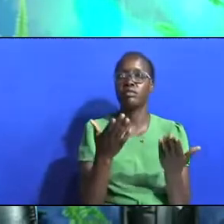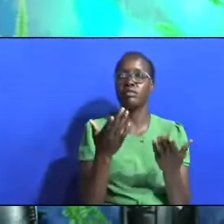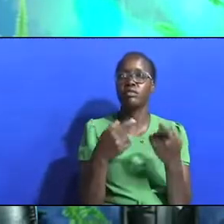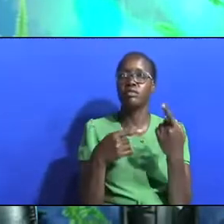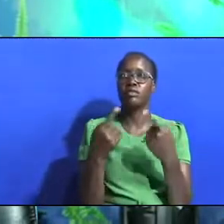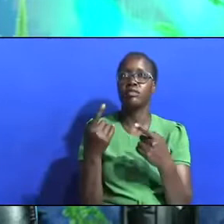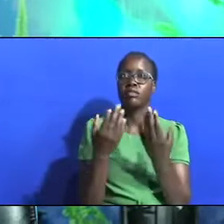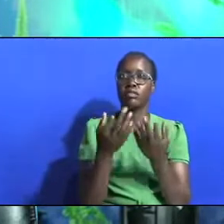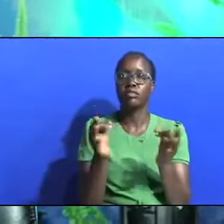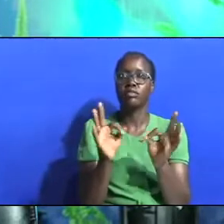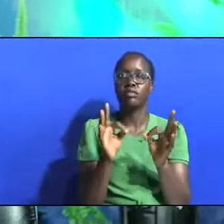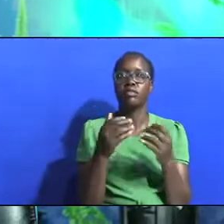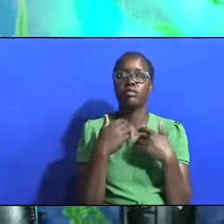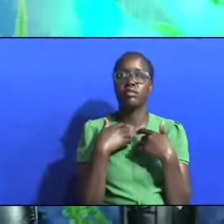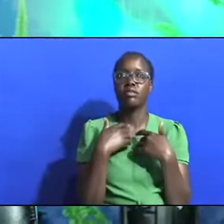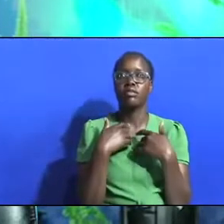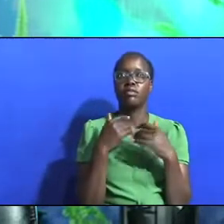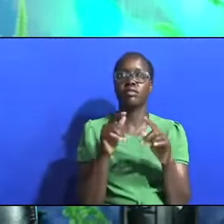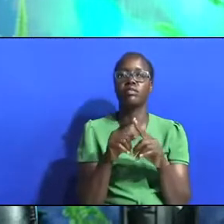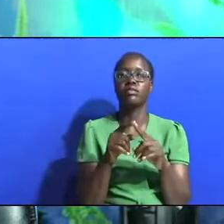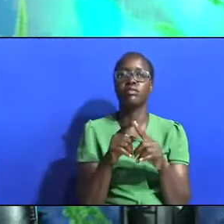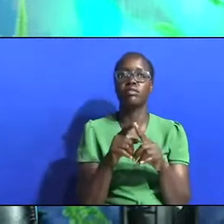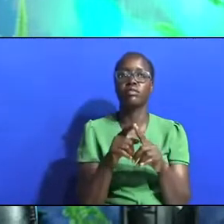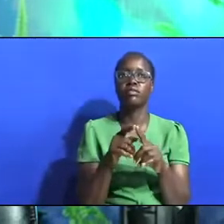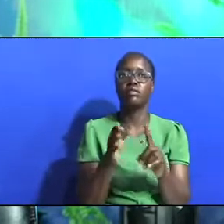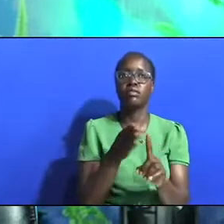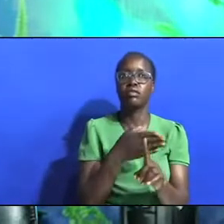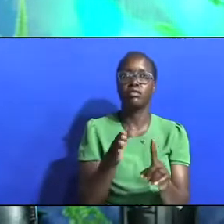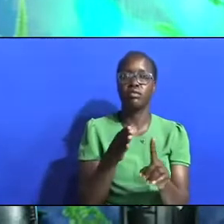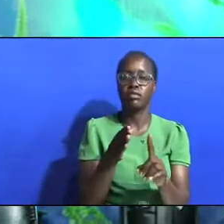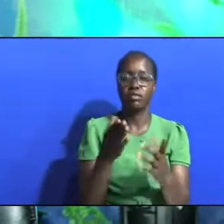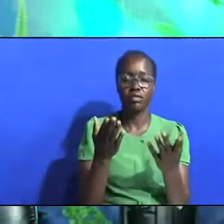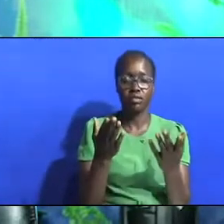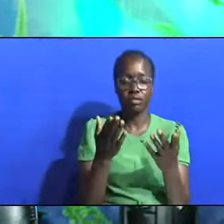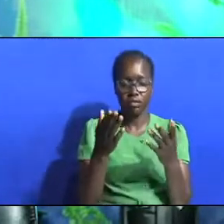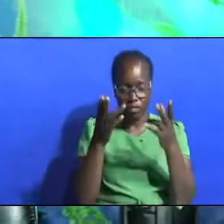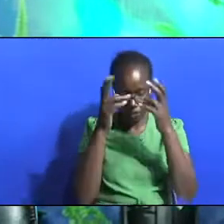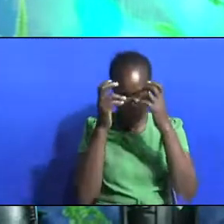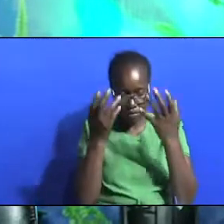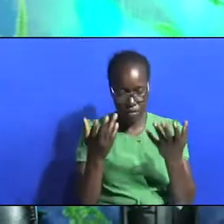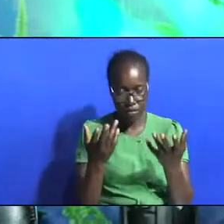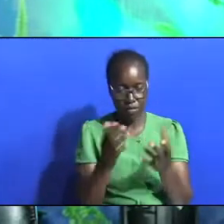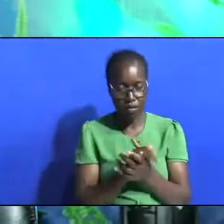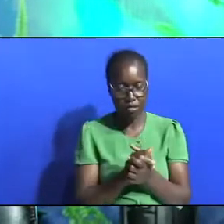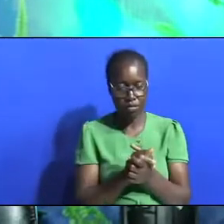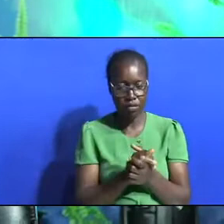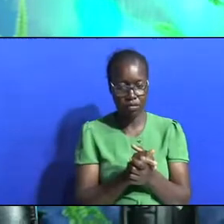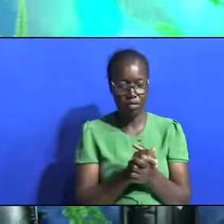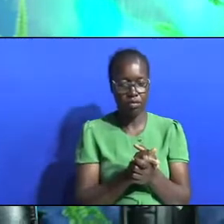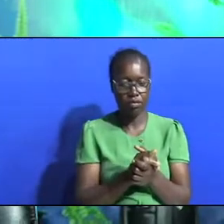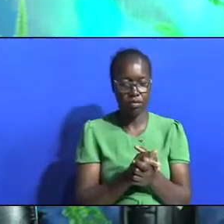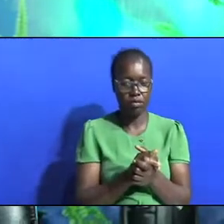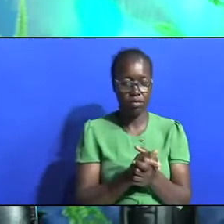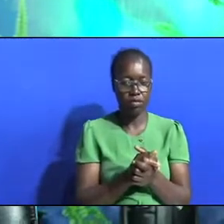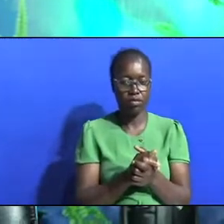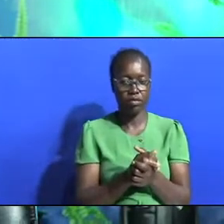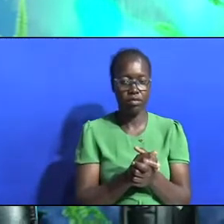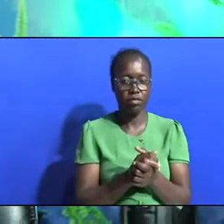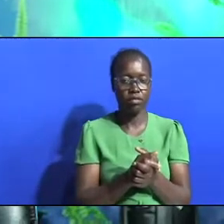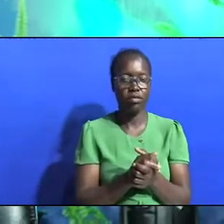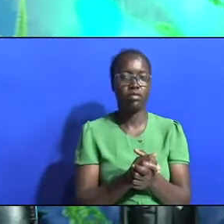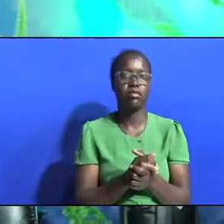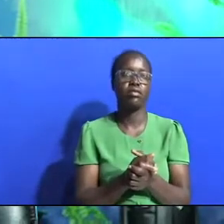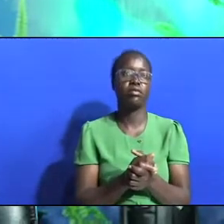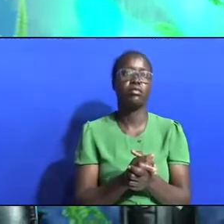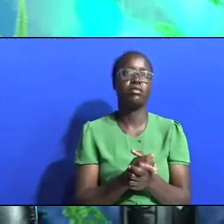you have freedom when you're tricked by the devil. Do you usually get tricked by the devil? Do you usually get tricked